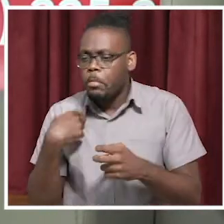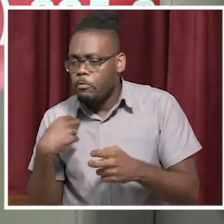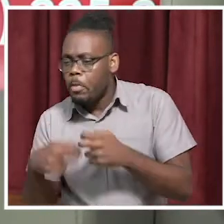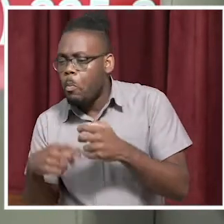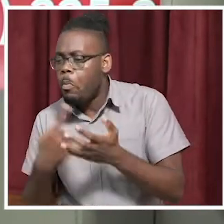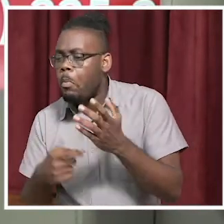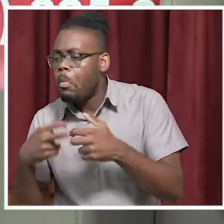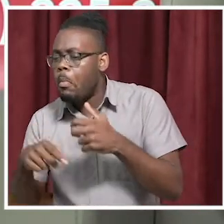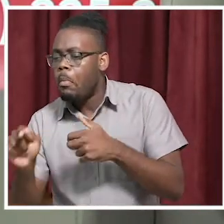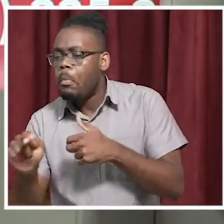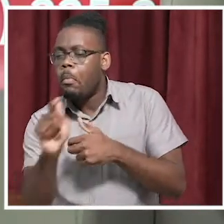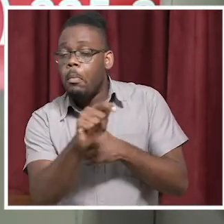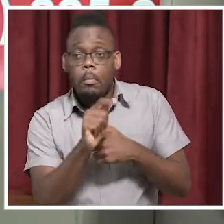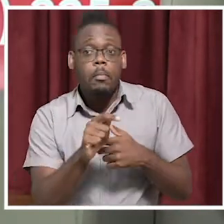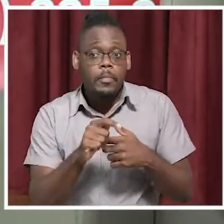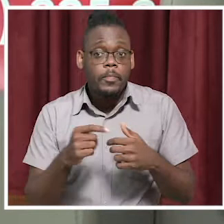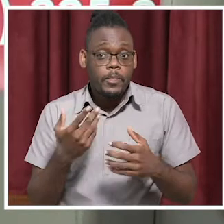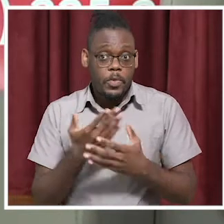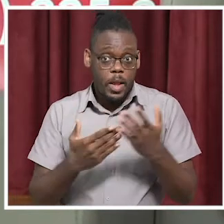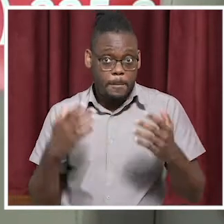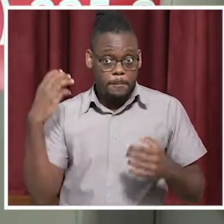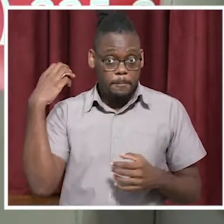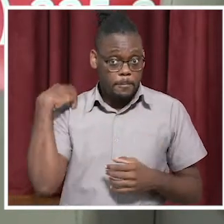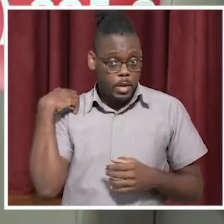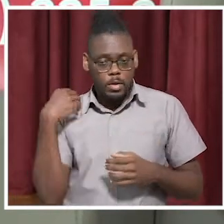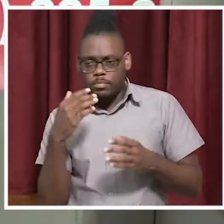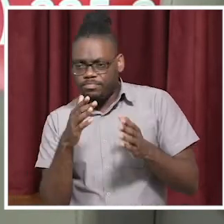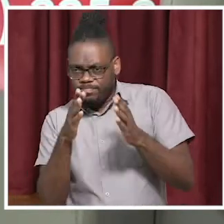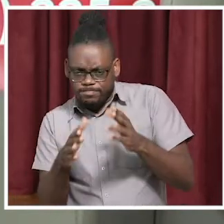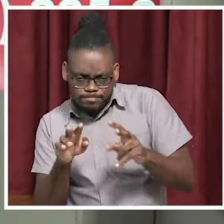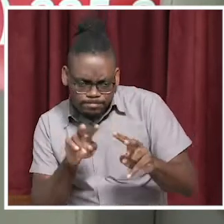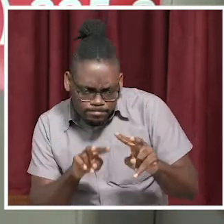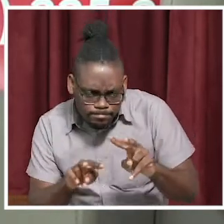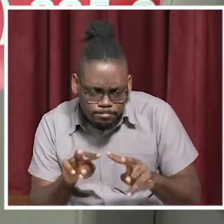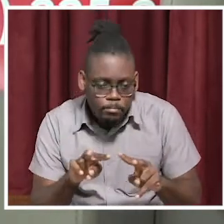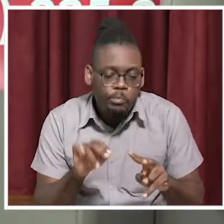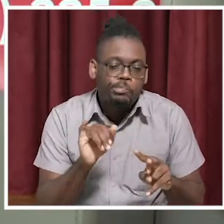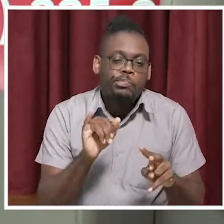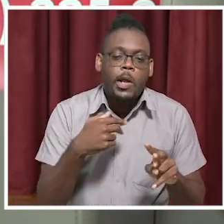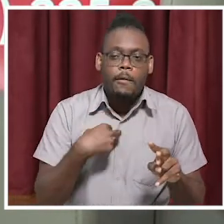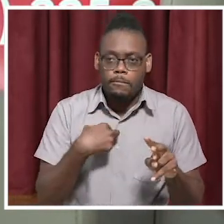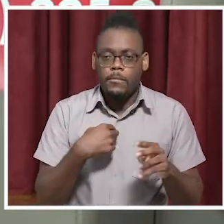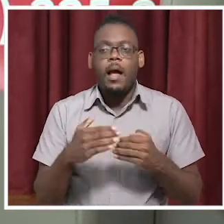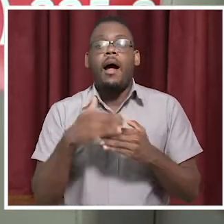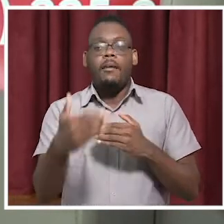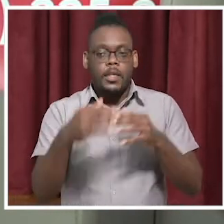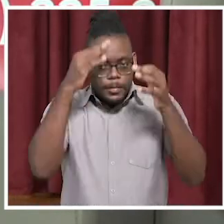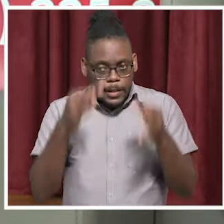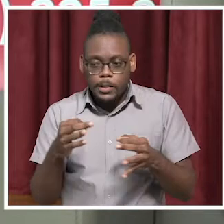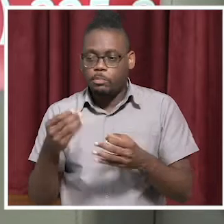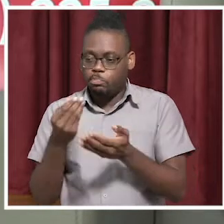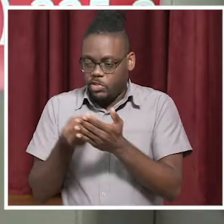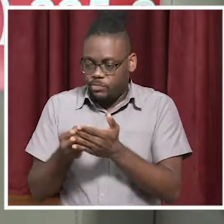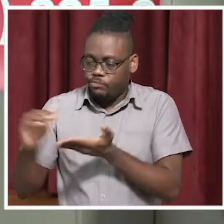assessments on spot, and usually in instances like those, grants are turned around within a 7-day period, within a work week usually.